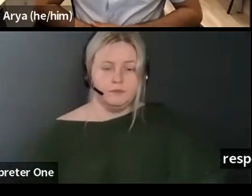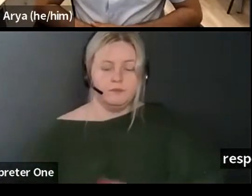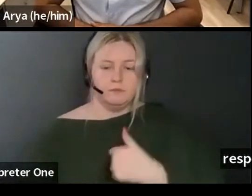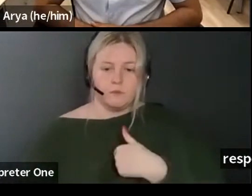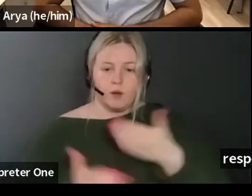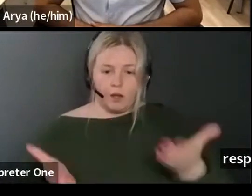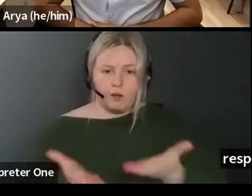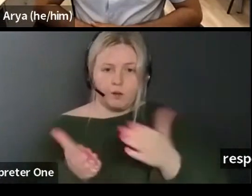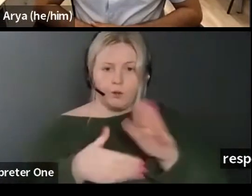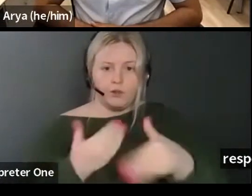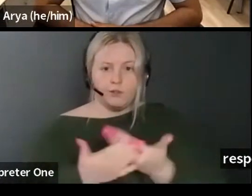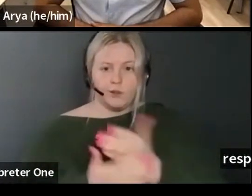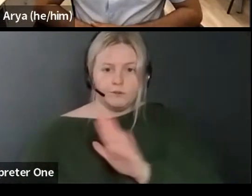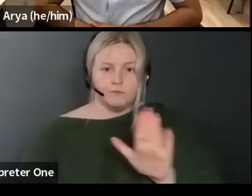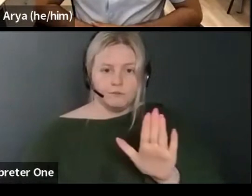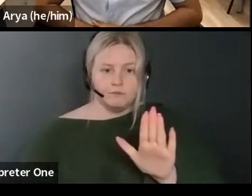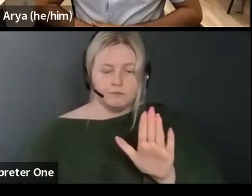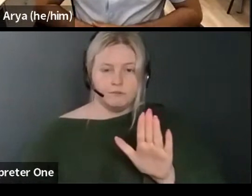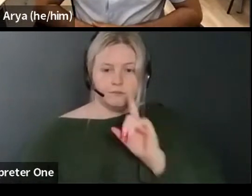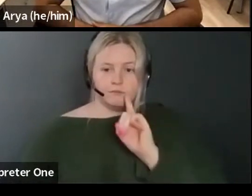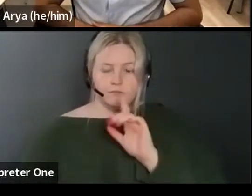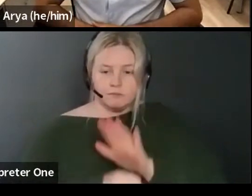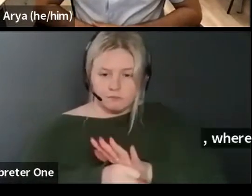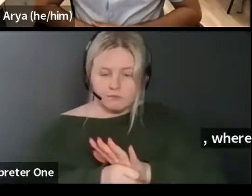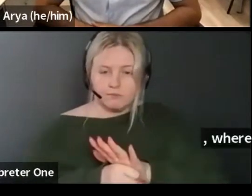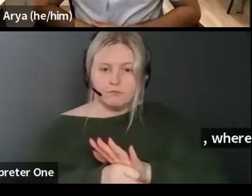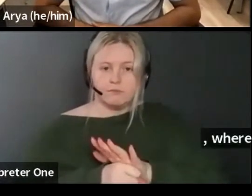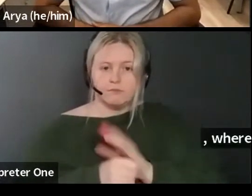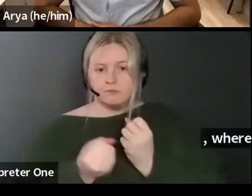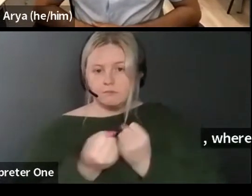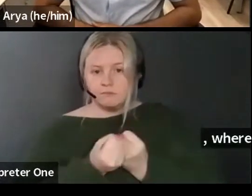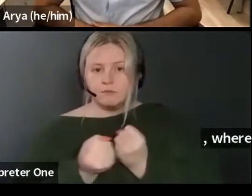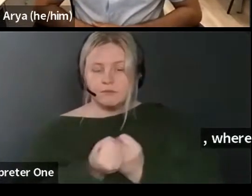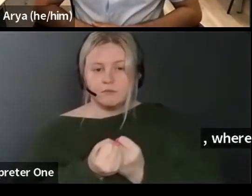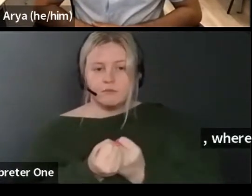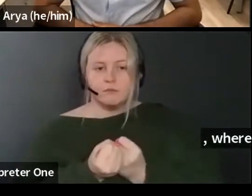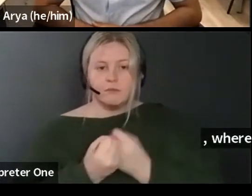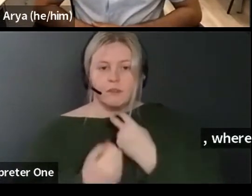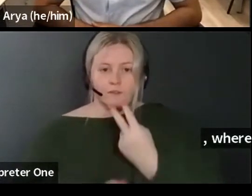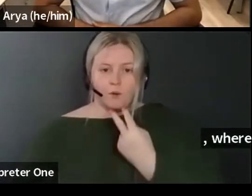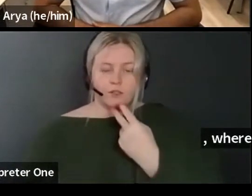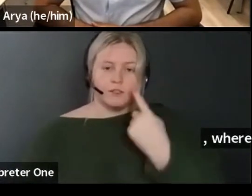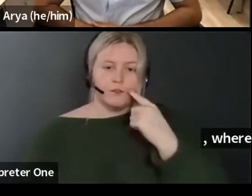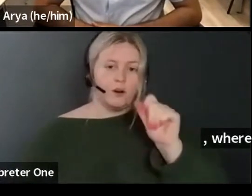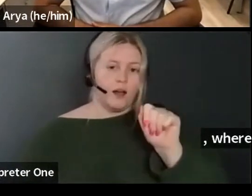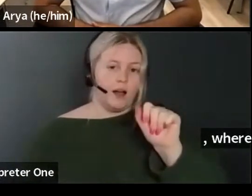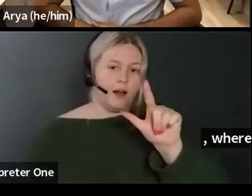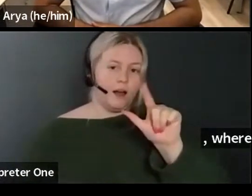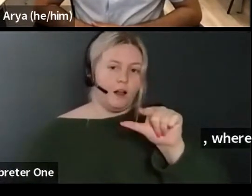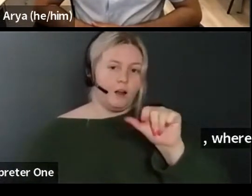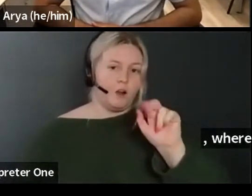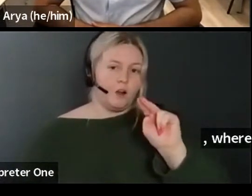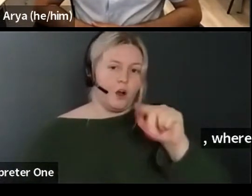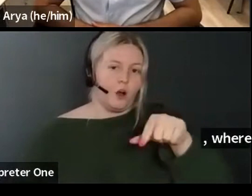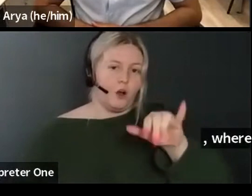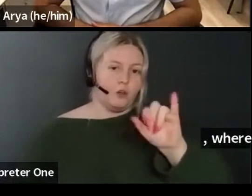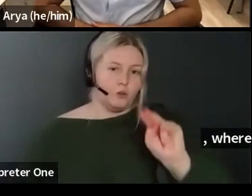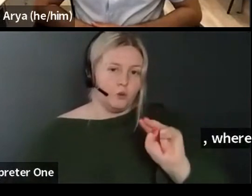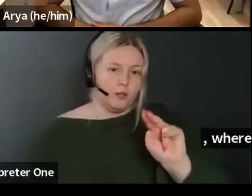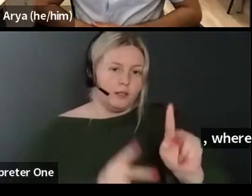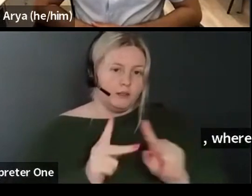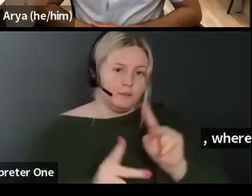of you to commit to amplifying the voices of Algonquin folks, the